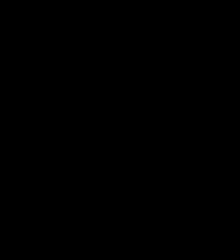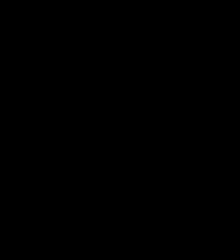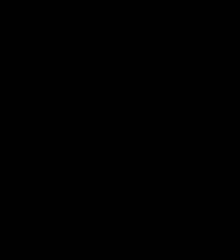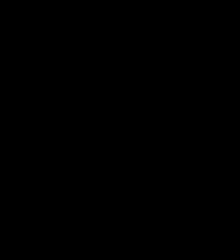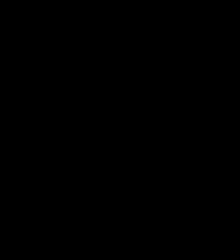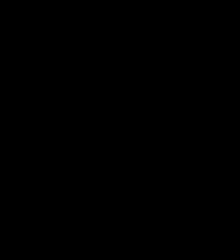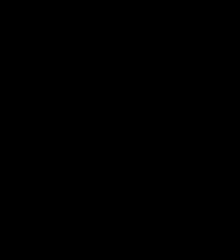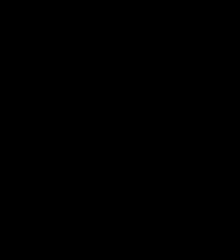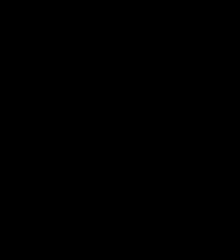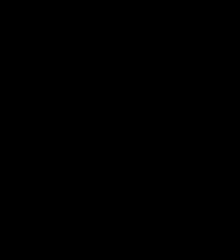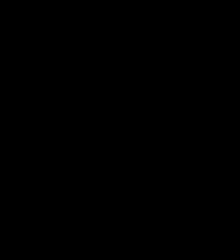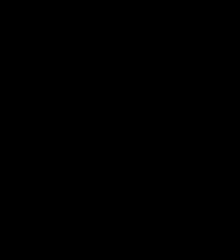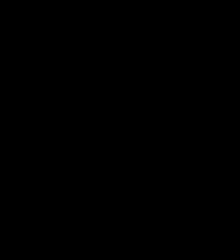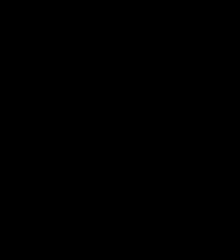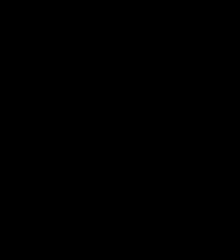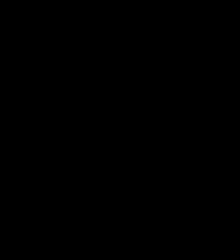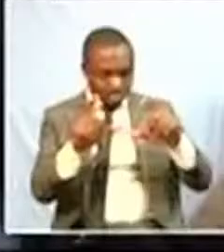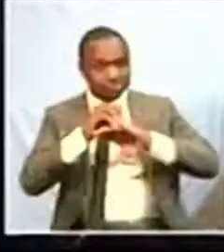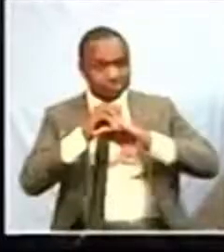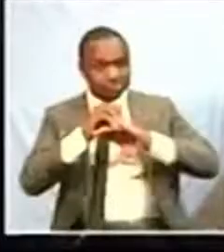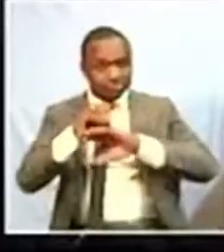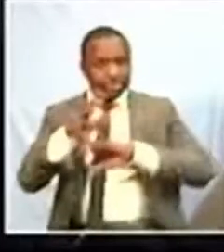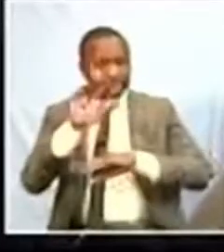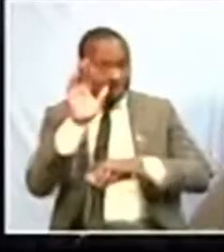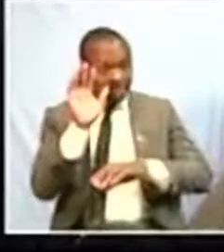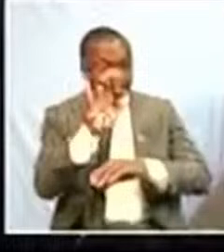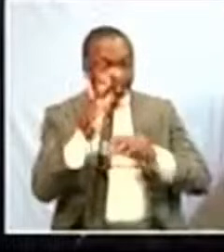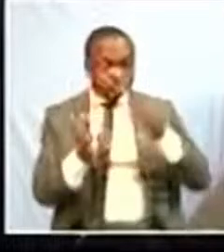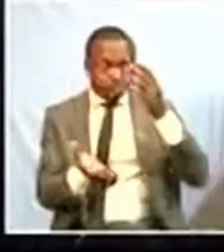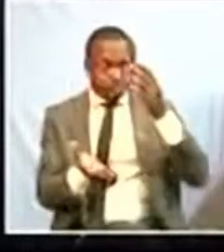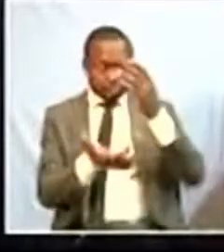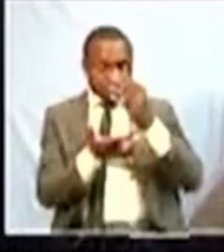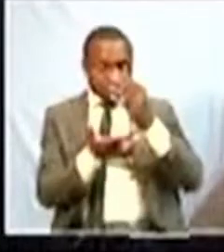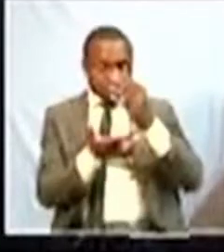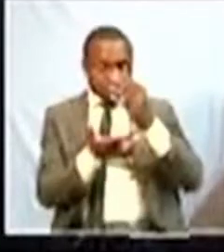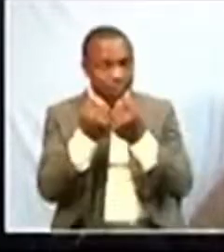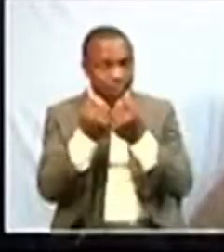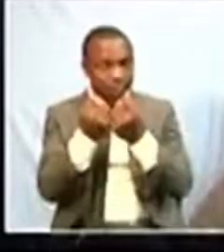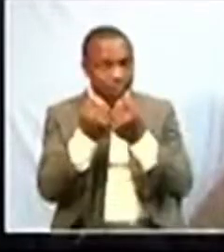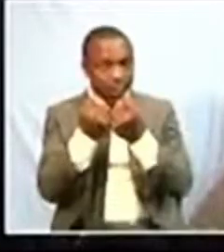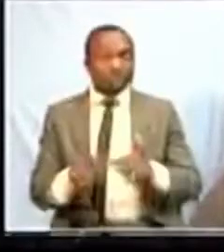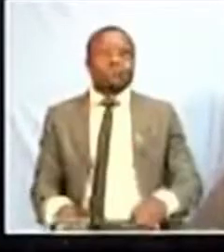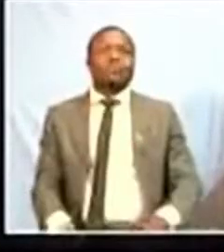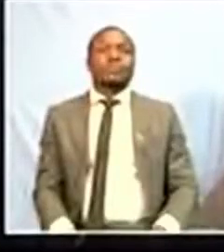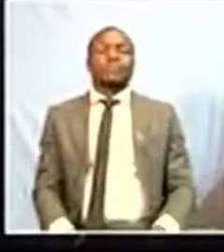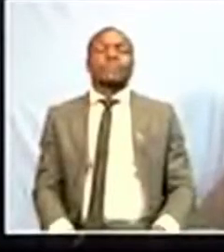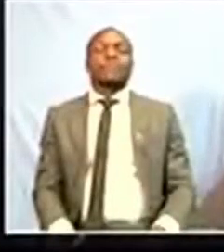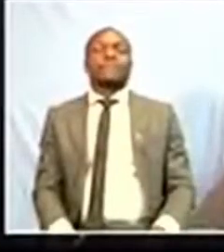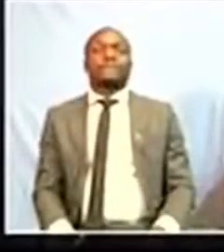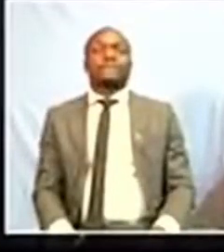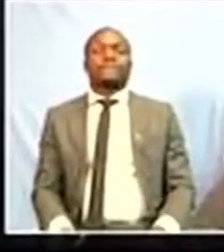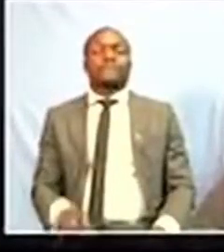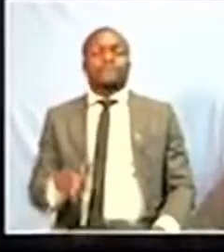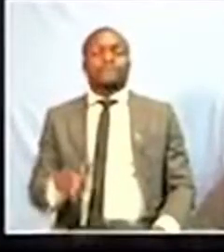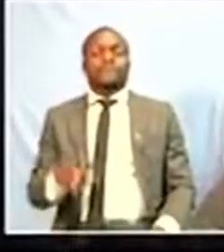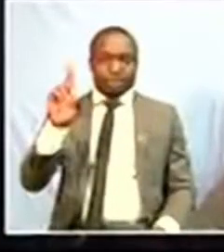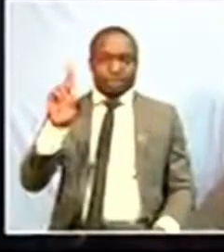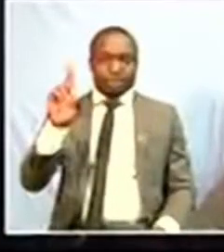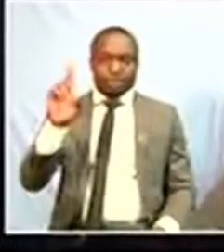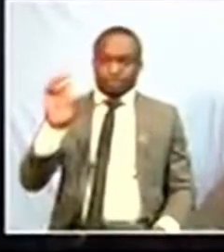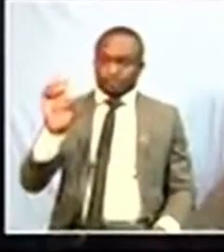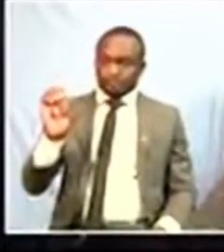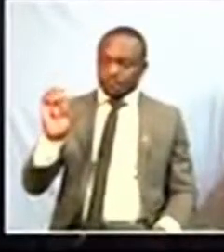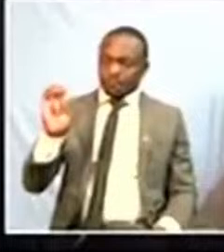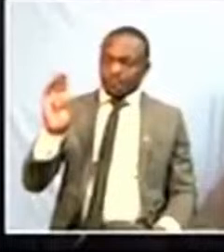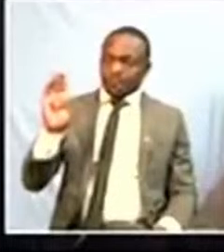Who is it, your technical team or Deb's team